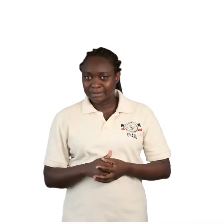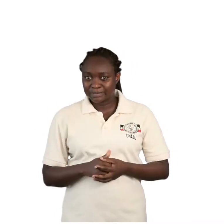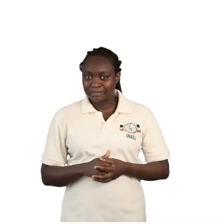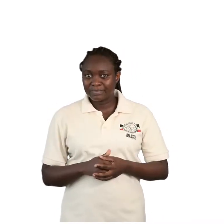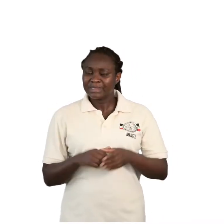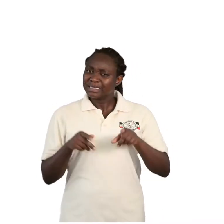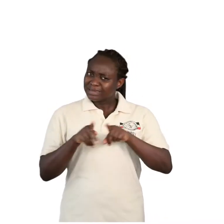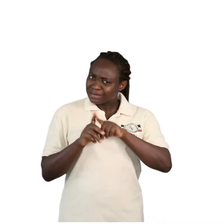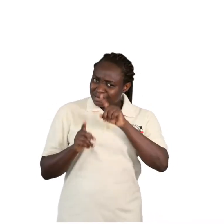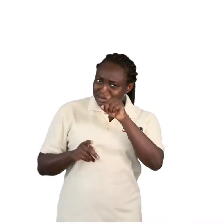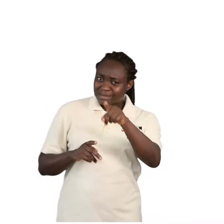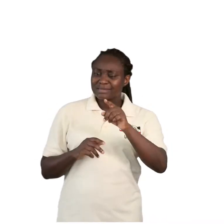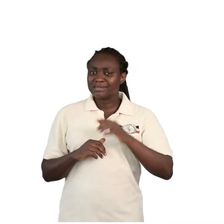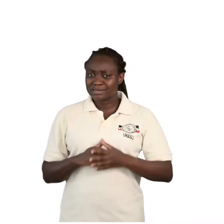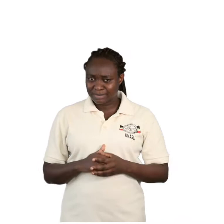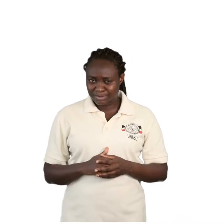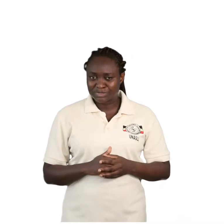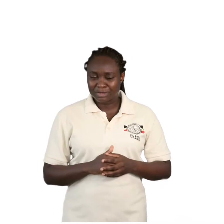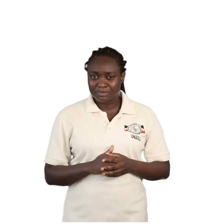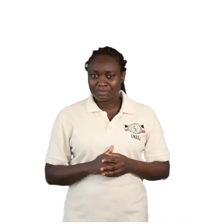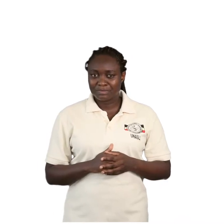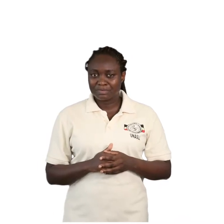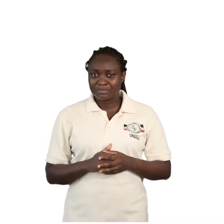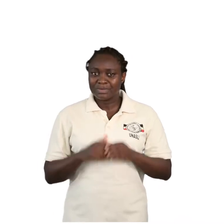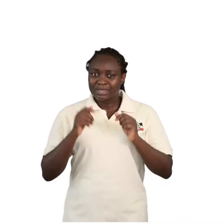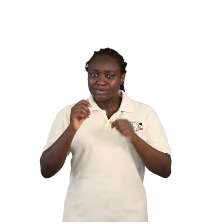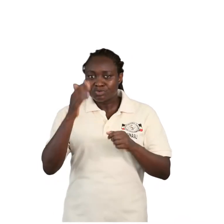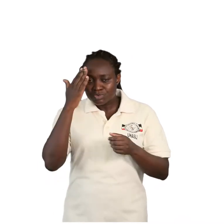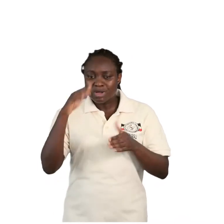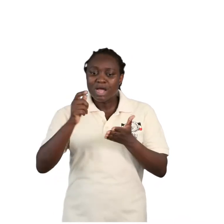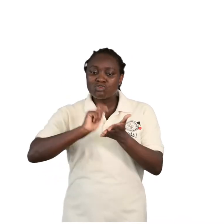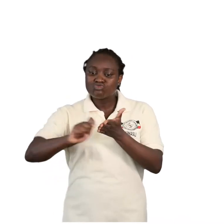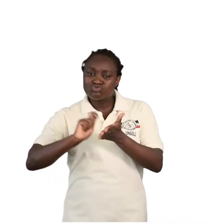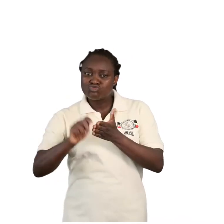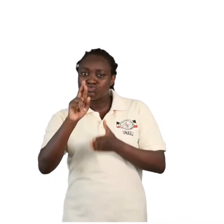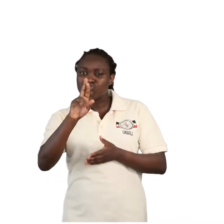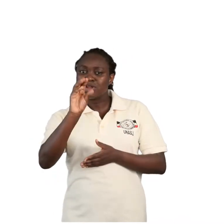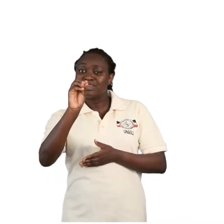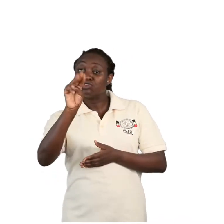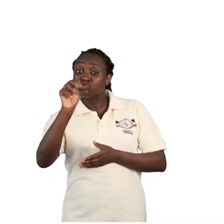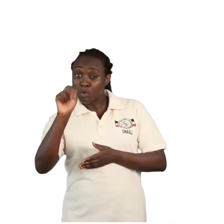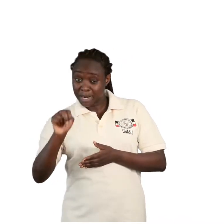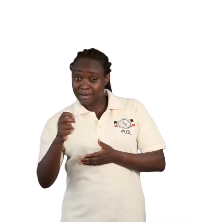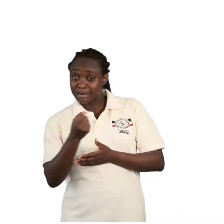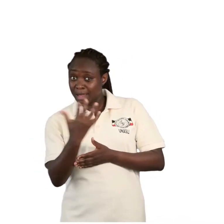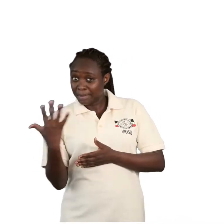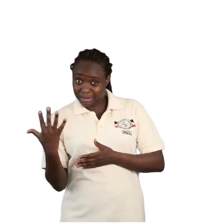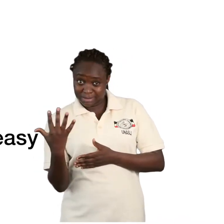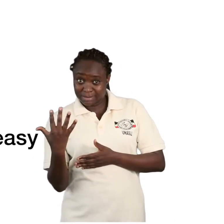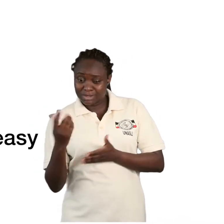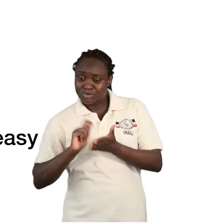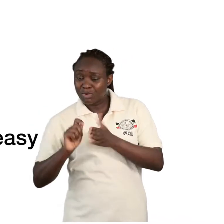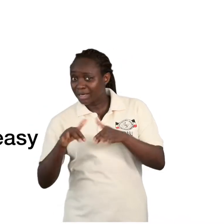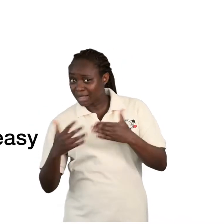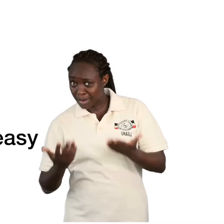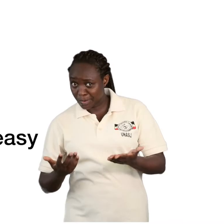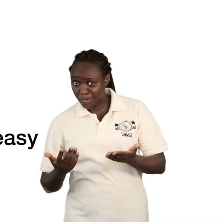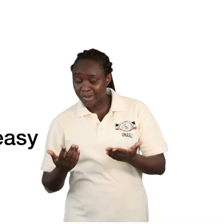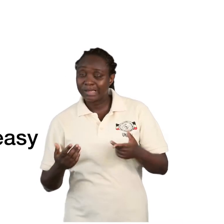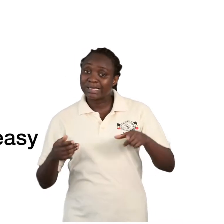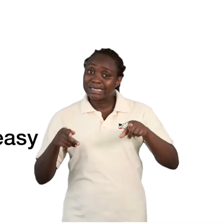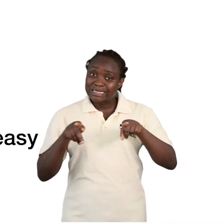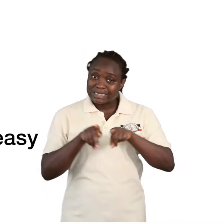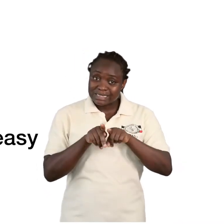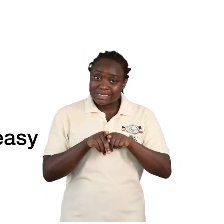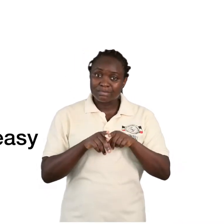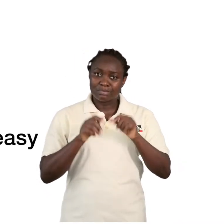also be in position to write the Roman numerals. At the same time, you should be in position to